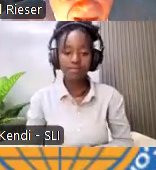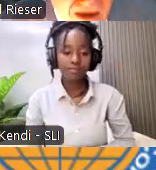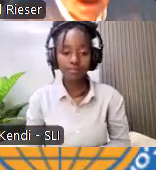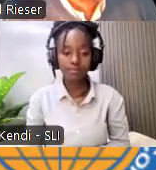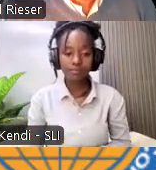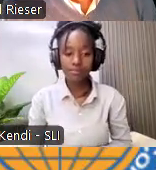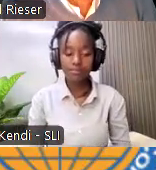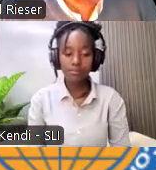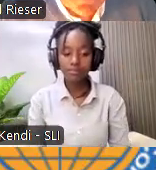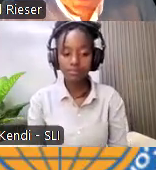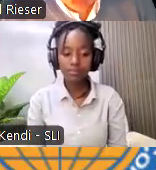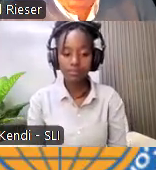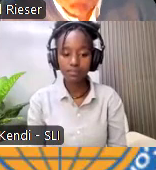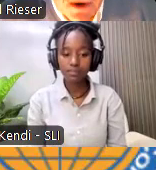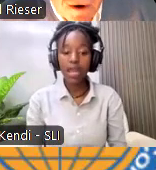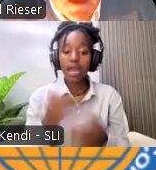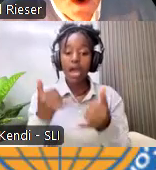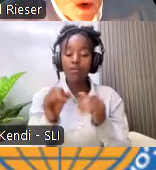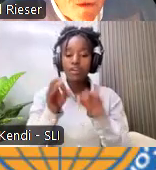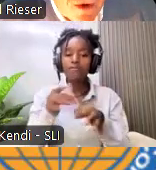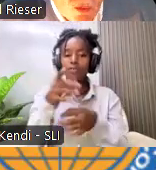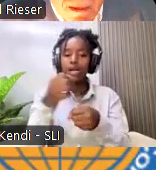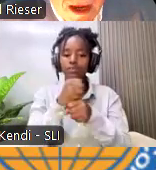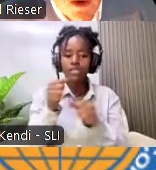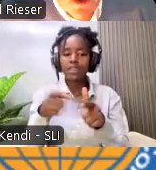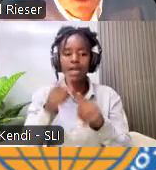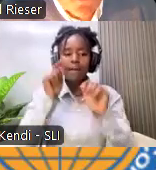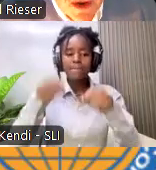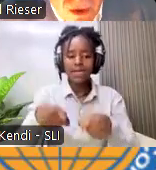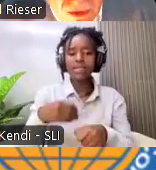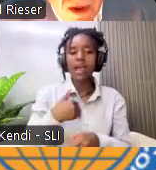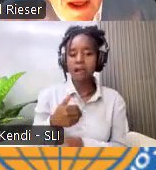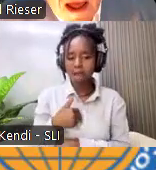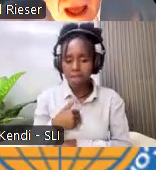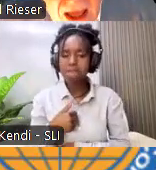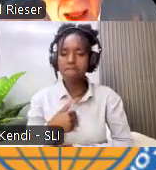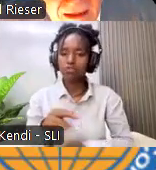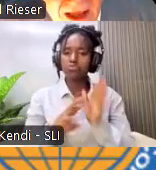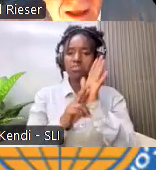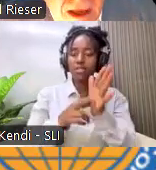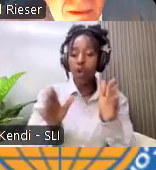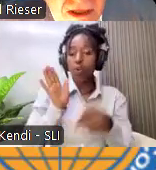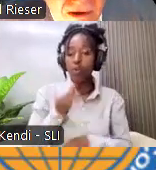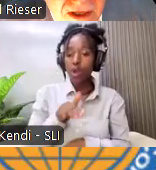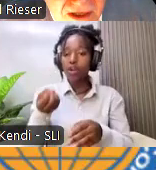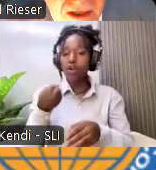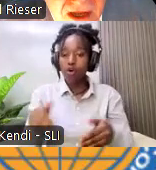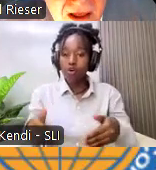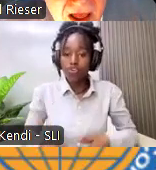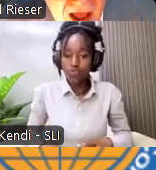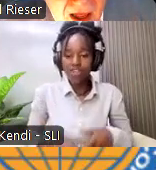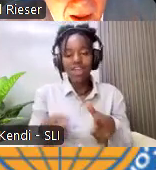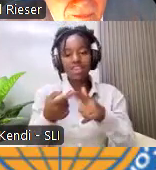most of their country for a specific impairment group or for women or for youth, and they can become